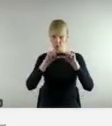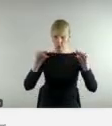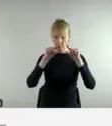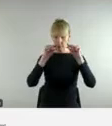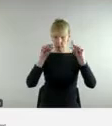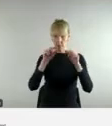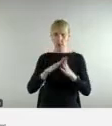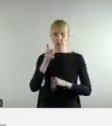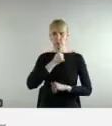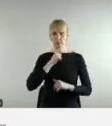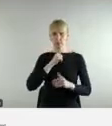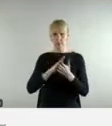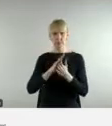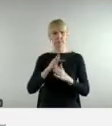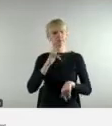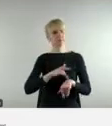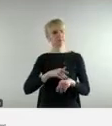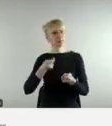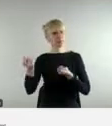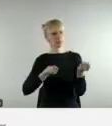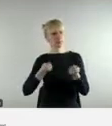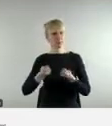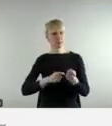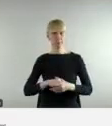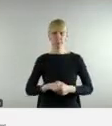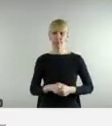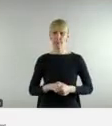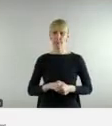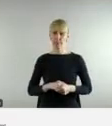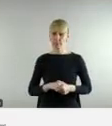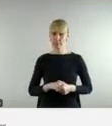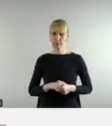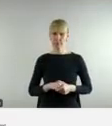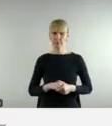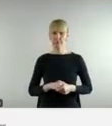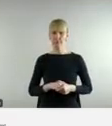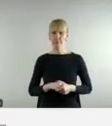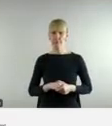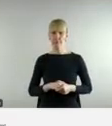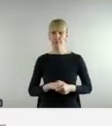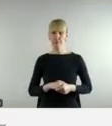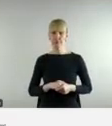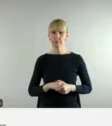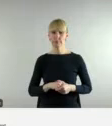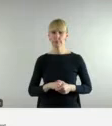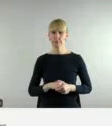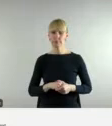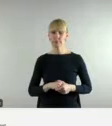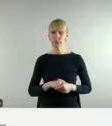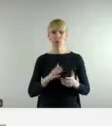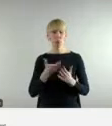It is a working committee for crisis management board that can, we have a